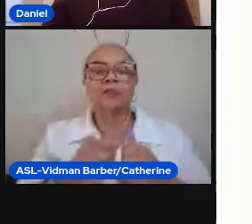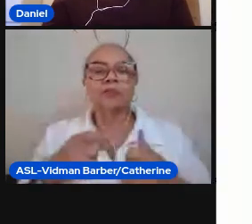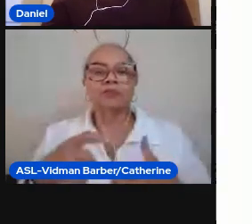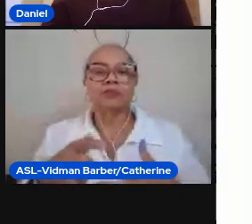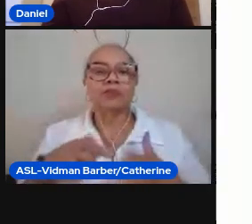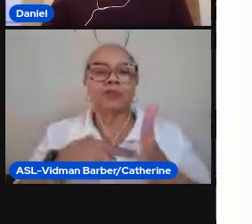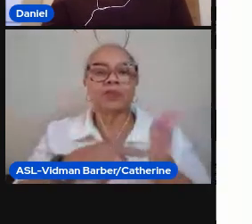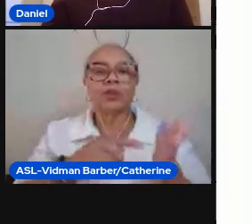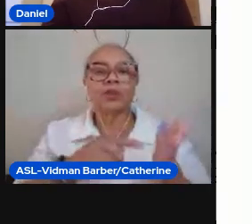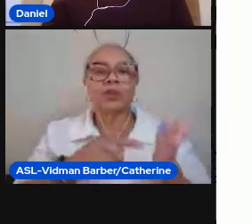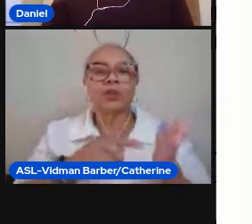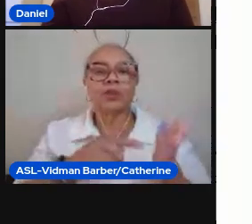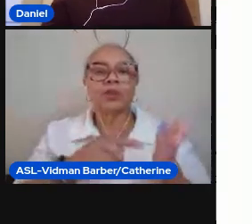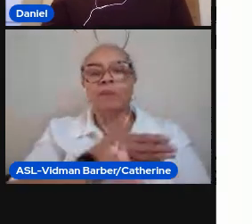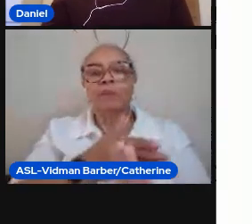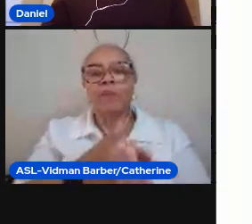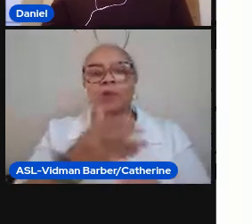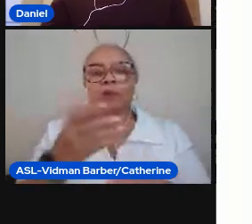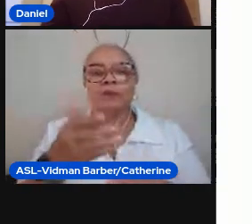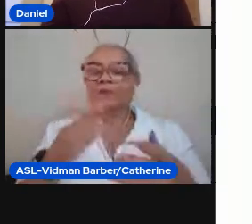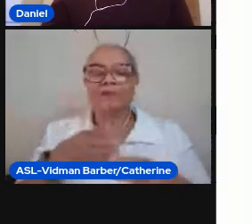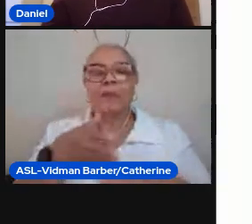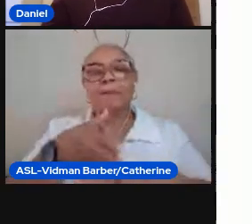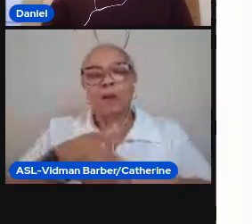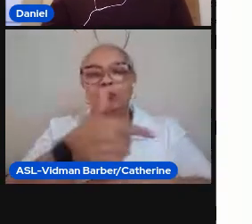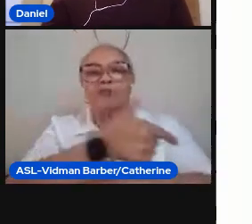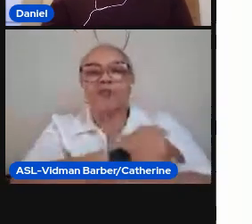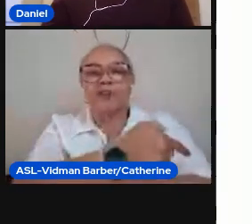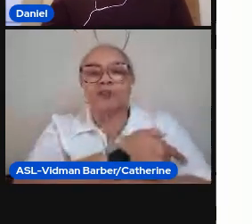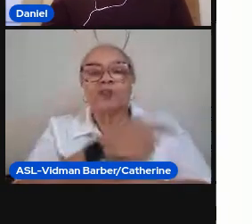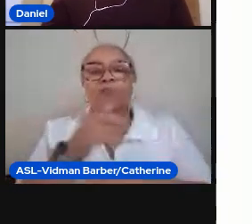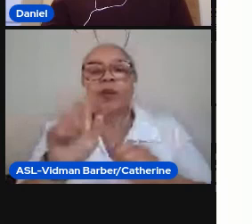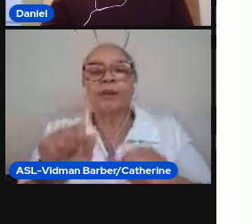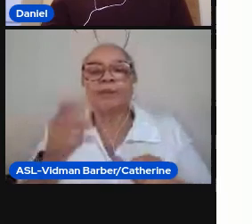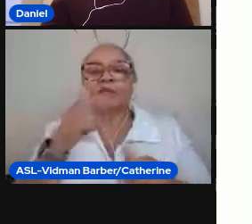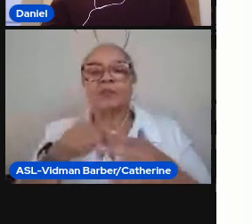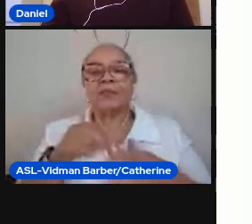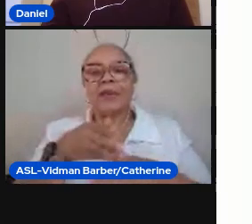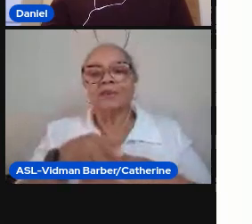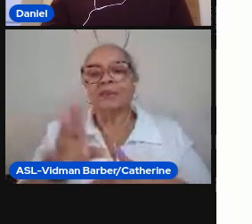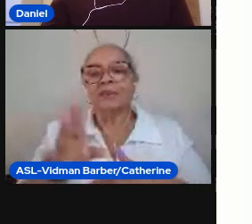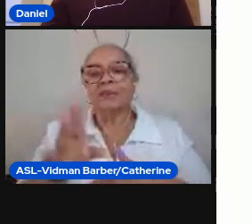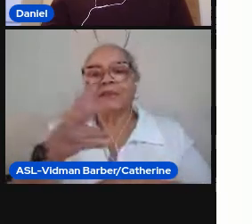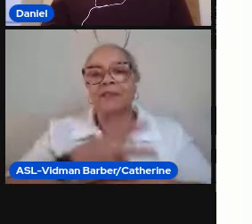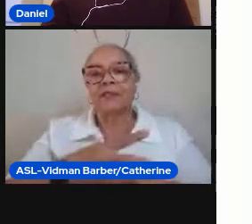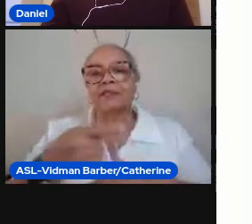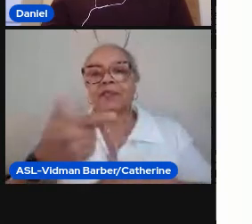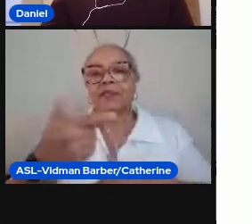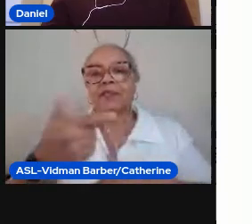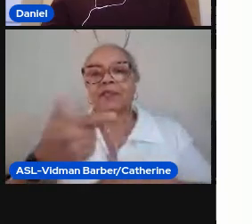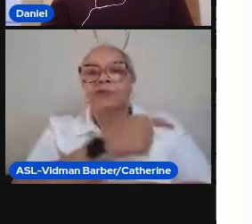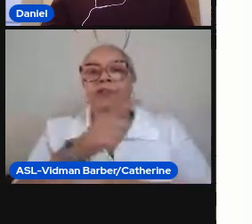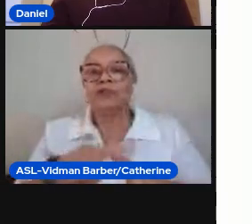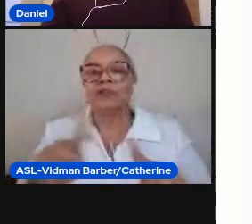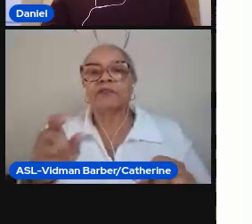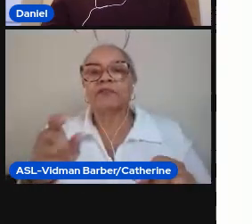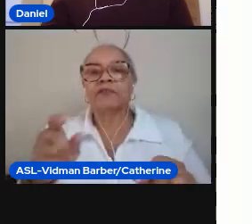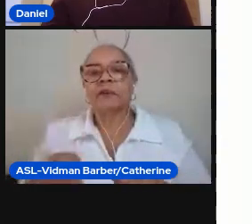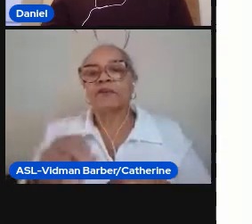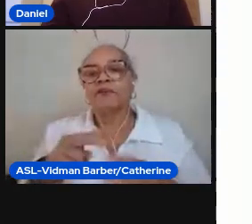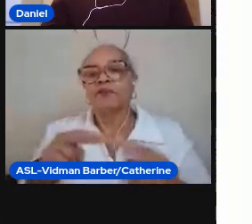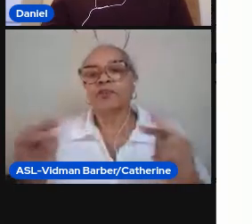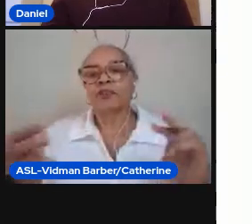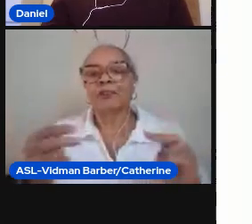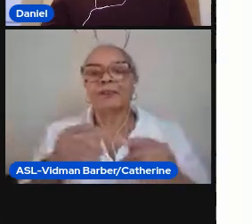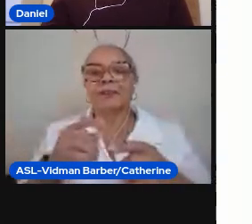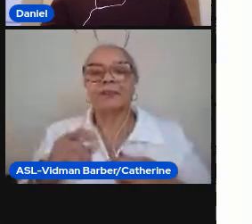post-vaccination. So before they were challenged with typhoid, we were able to see 7 days after vaccination differences in gene expression. And